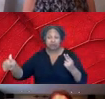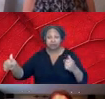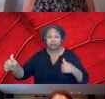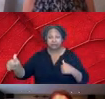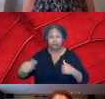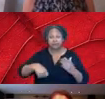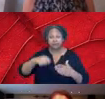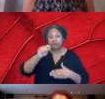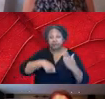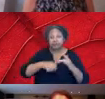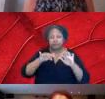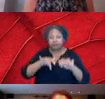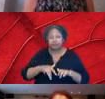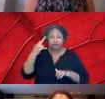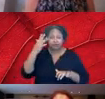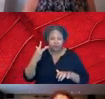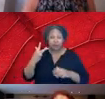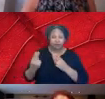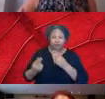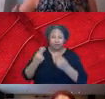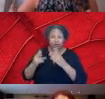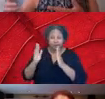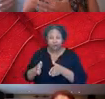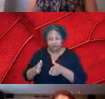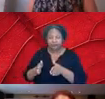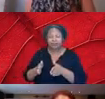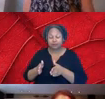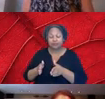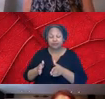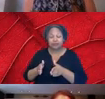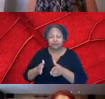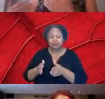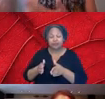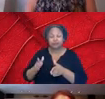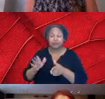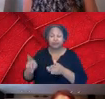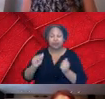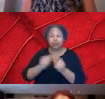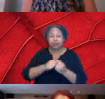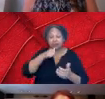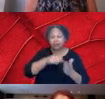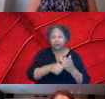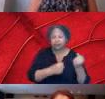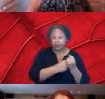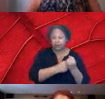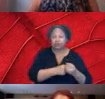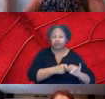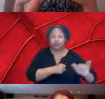that rationale for the nomination, which means that, in a letter of support, it's kind of a rationale as well. And